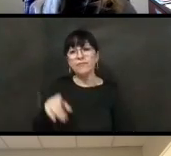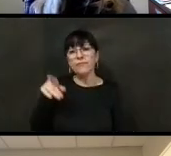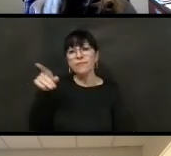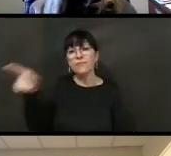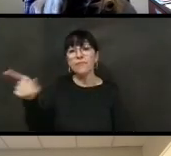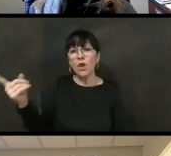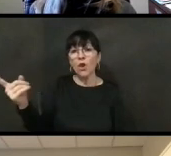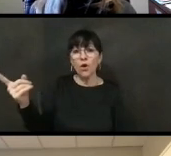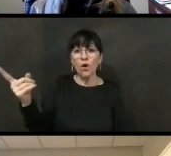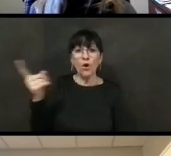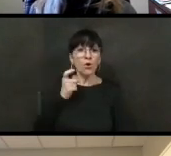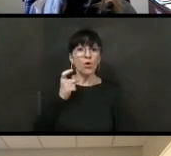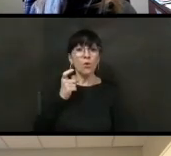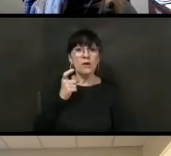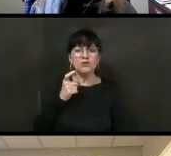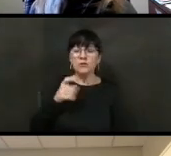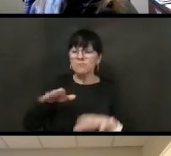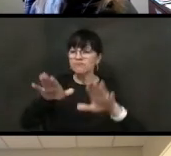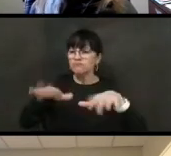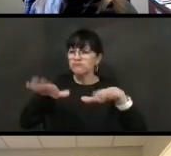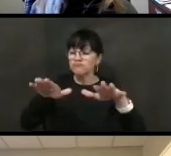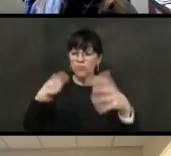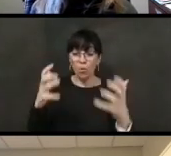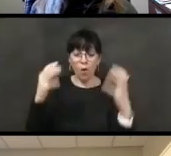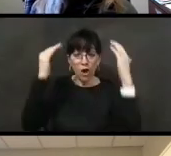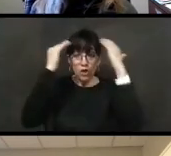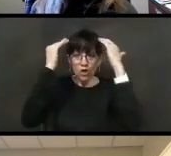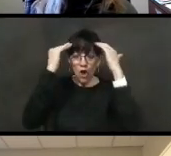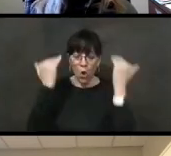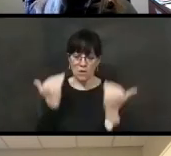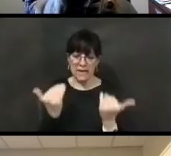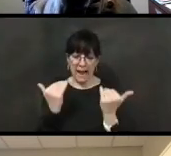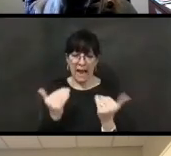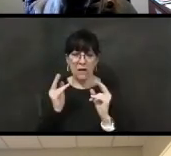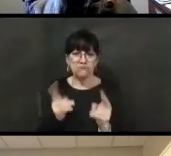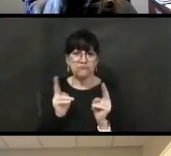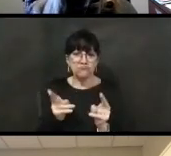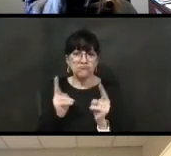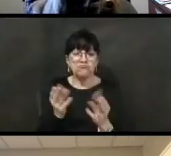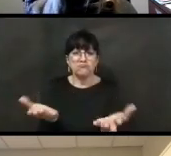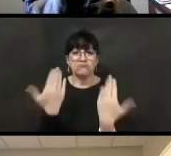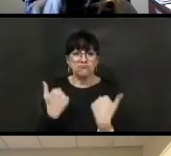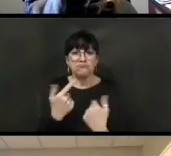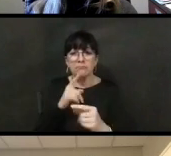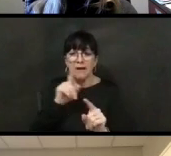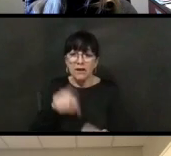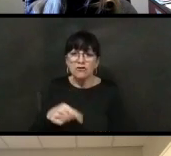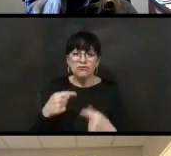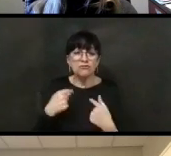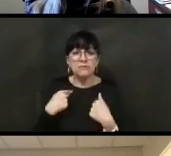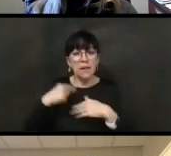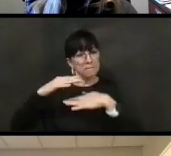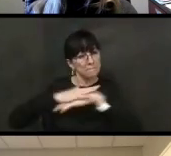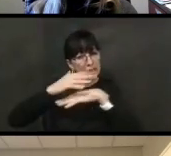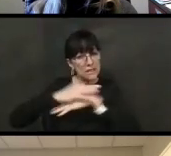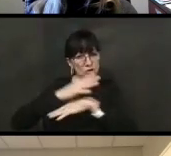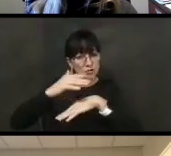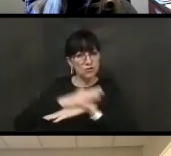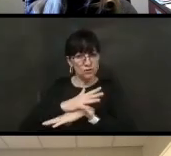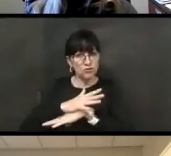I know that the beaches were closed. We saw a lot of out-of-state traffic at the beaches early